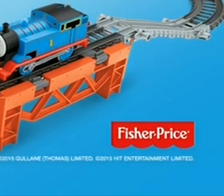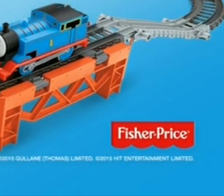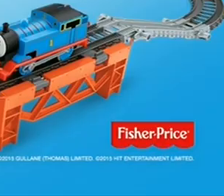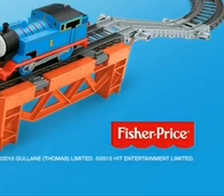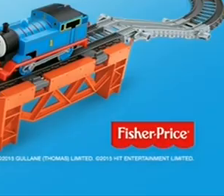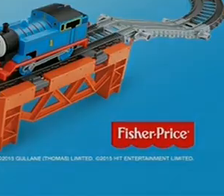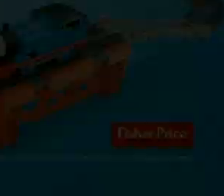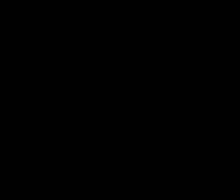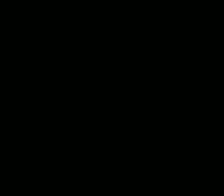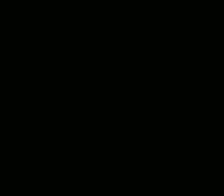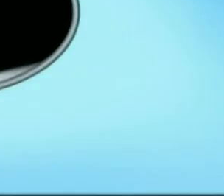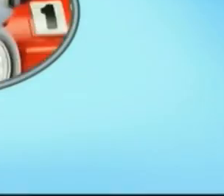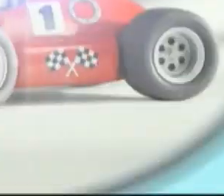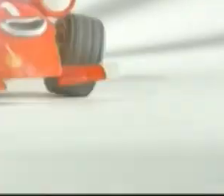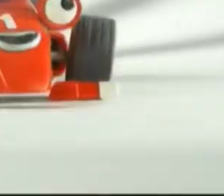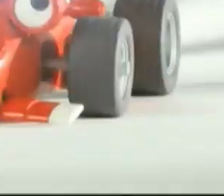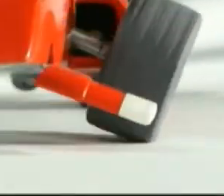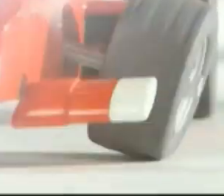Friends.